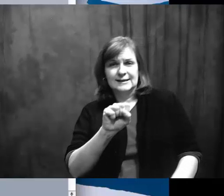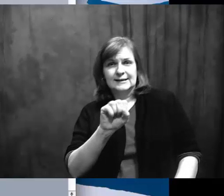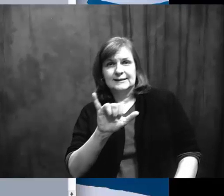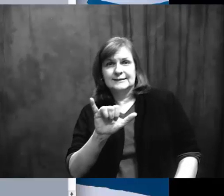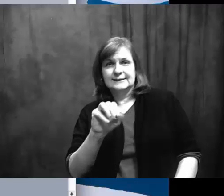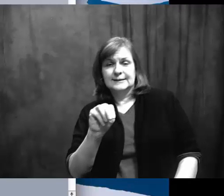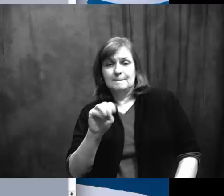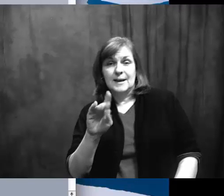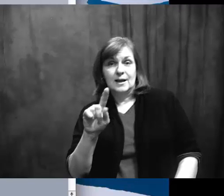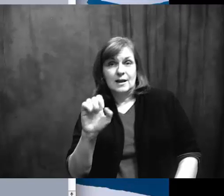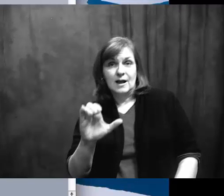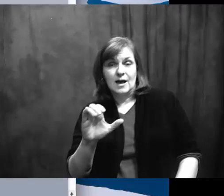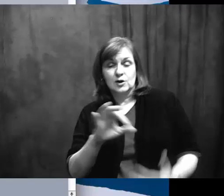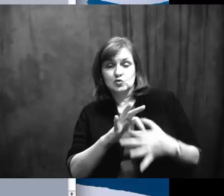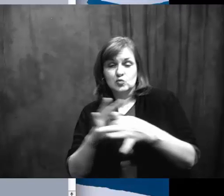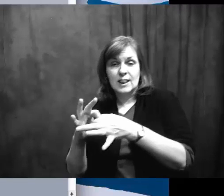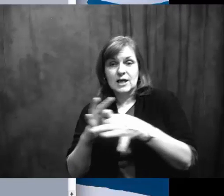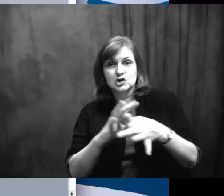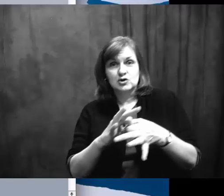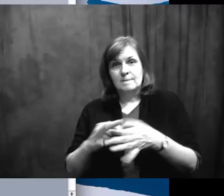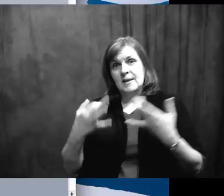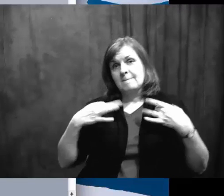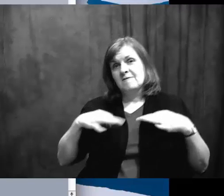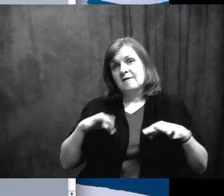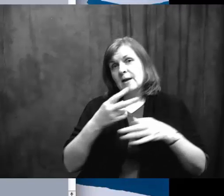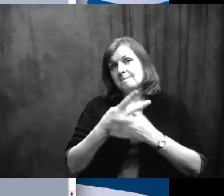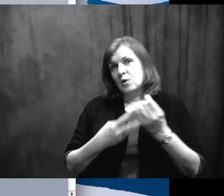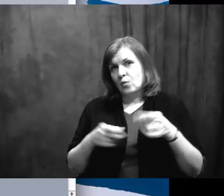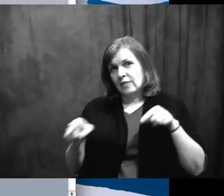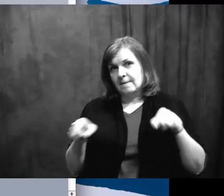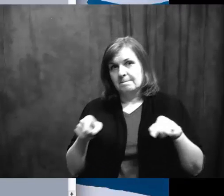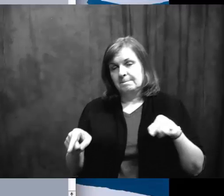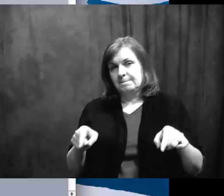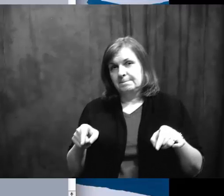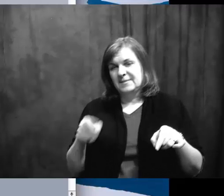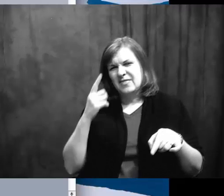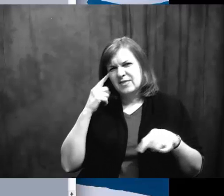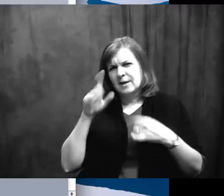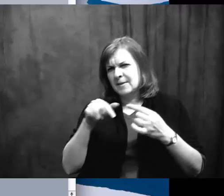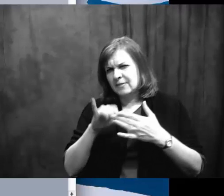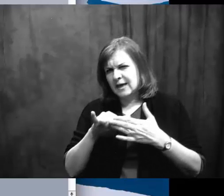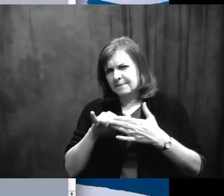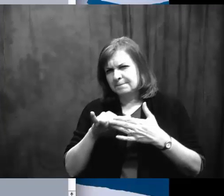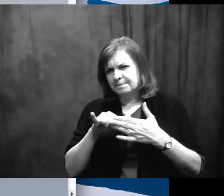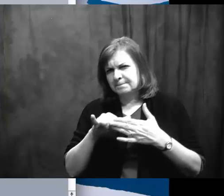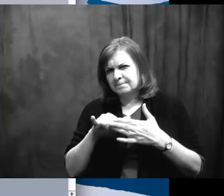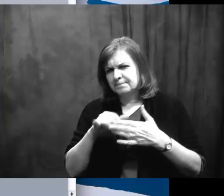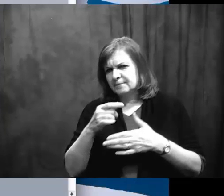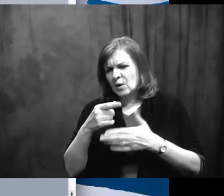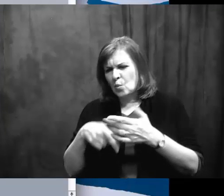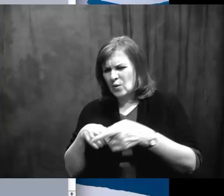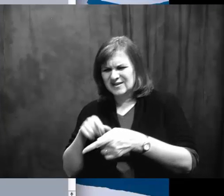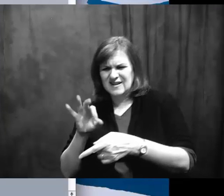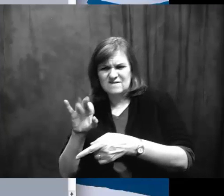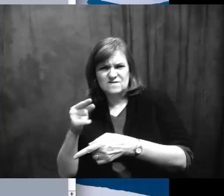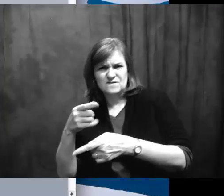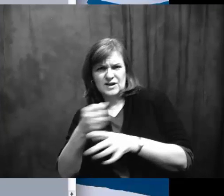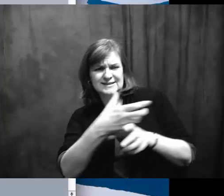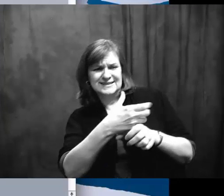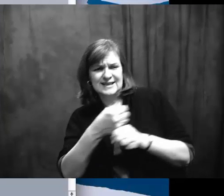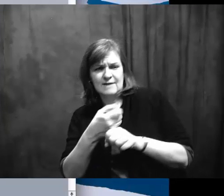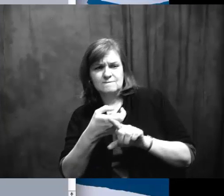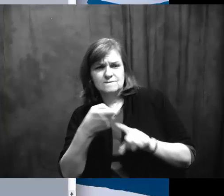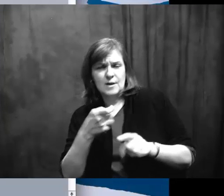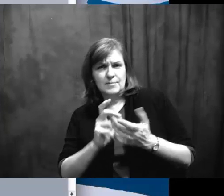a symbiotic relationship, mutually beneficial? So think about that. What could that